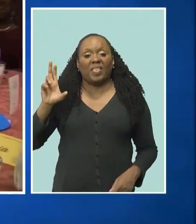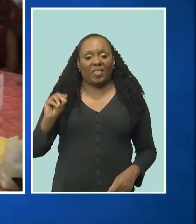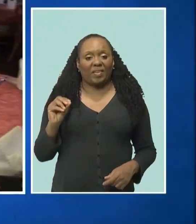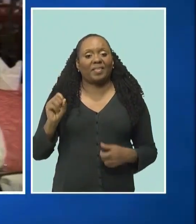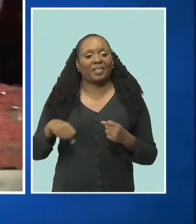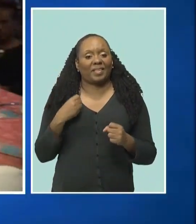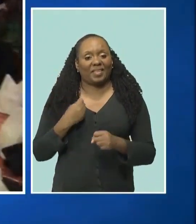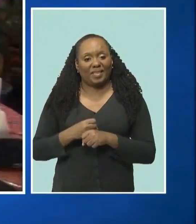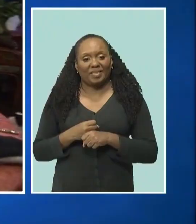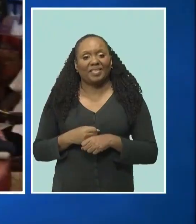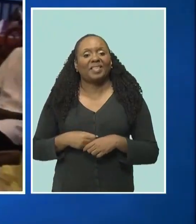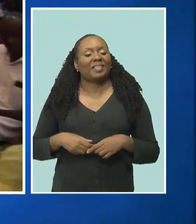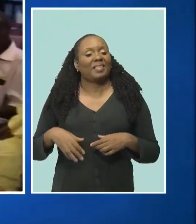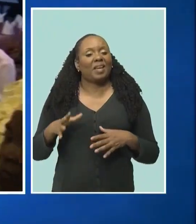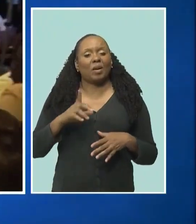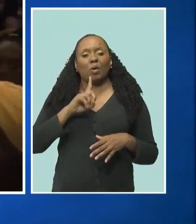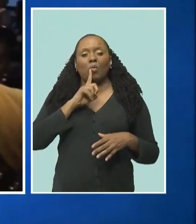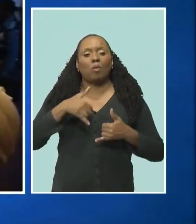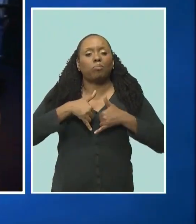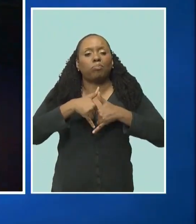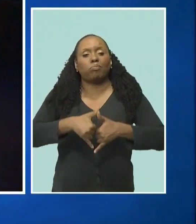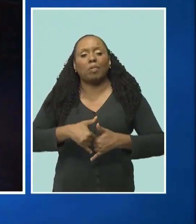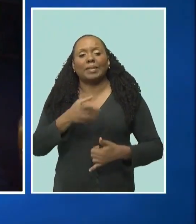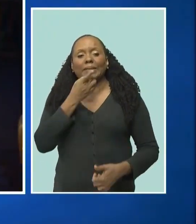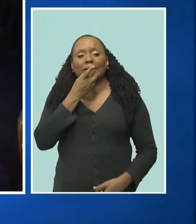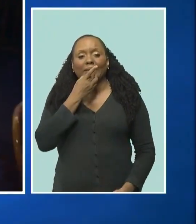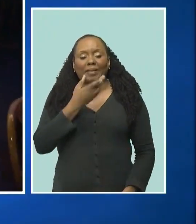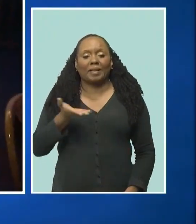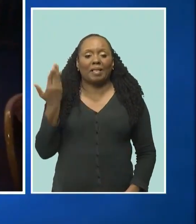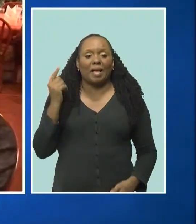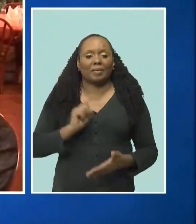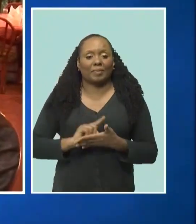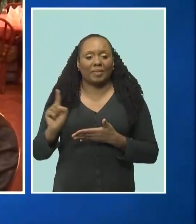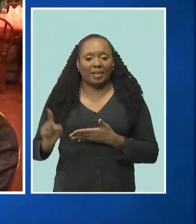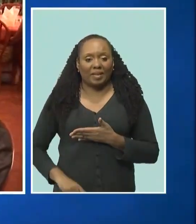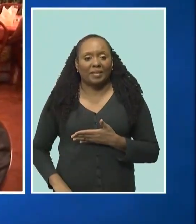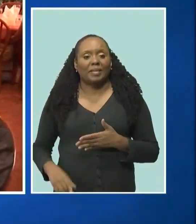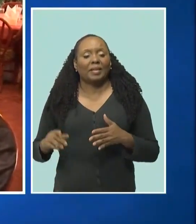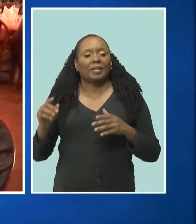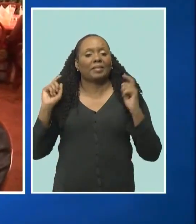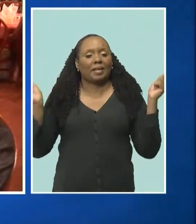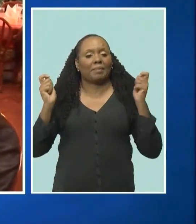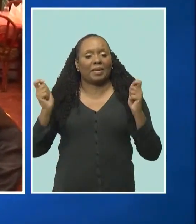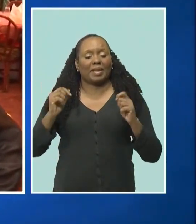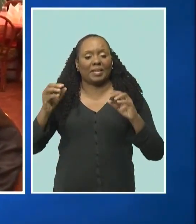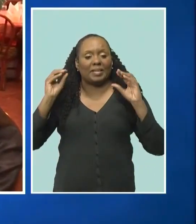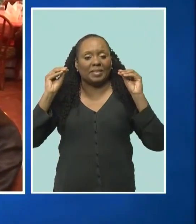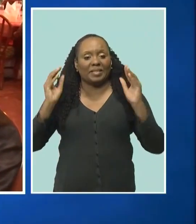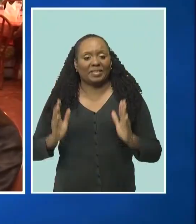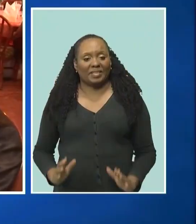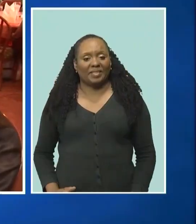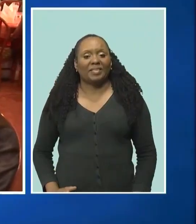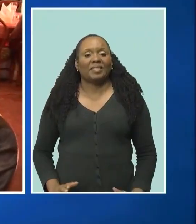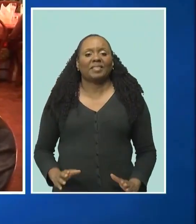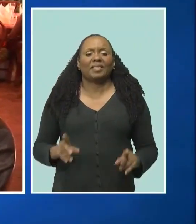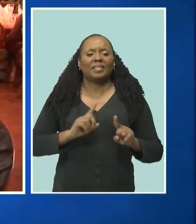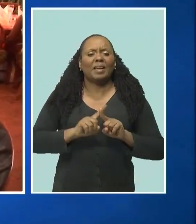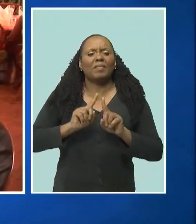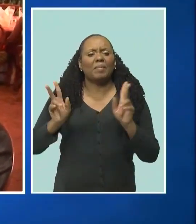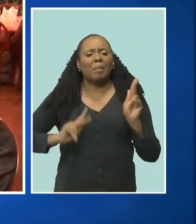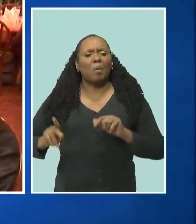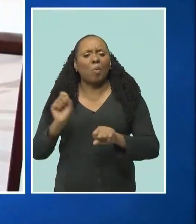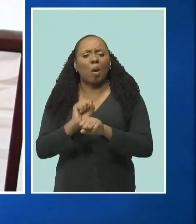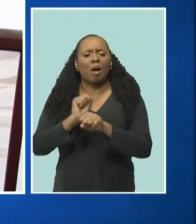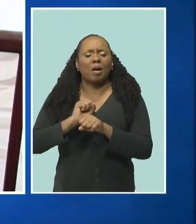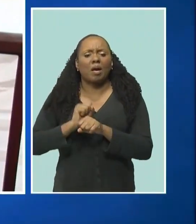Sugar Cane Club over the weekend, both ancillary and teaching staff received tokens for their contributions over the years.